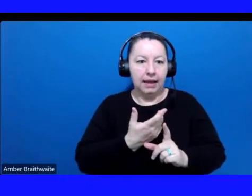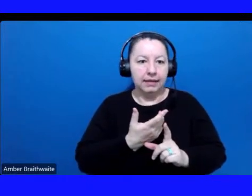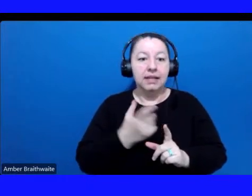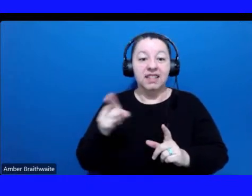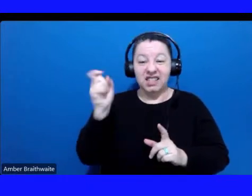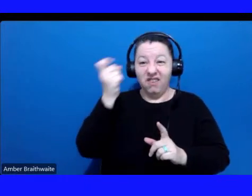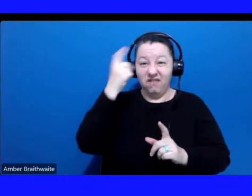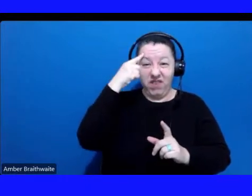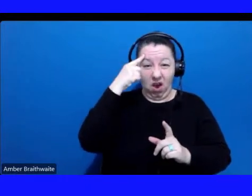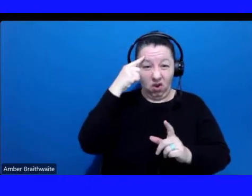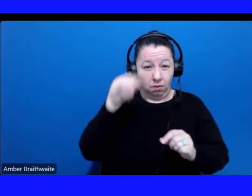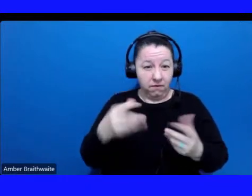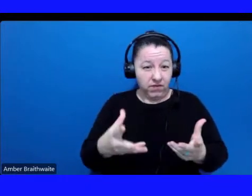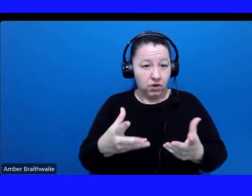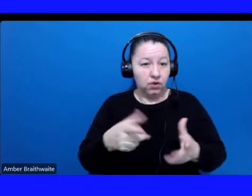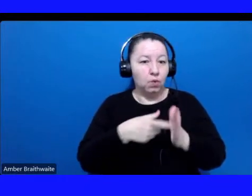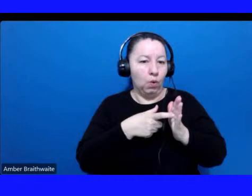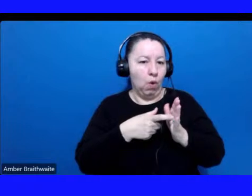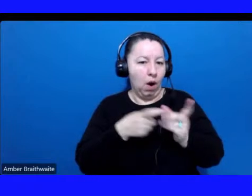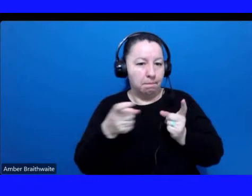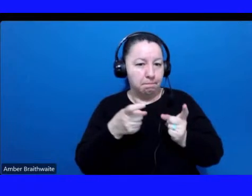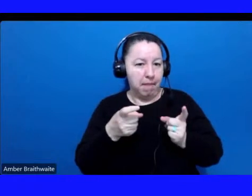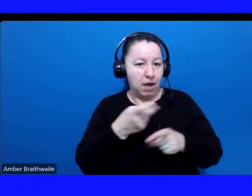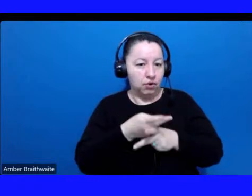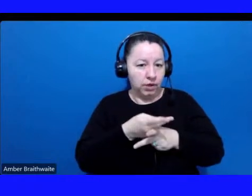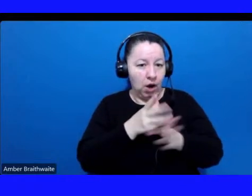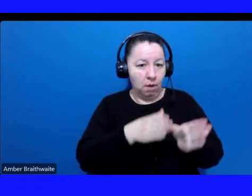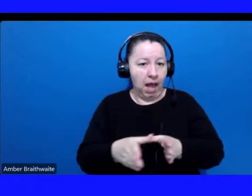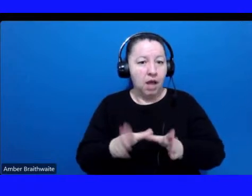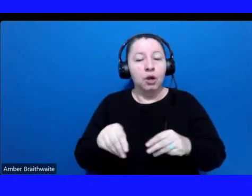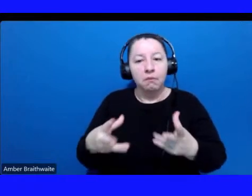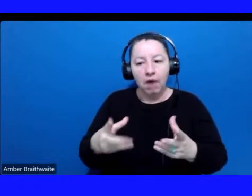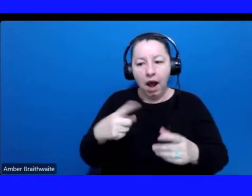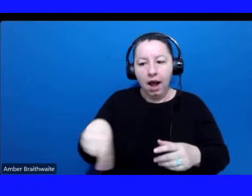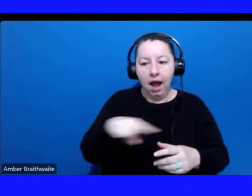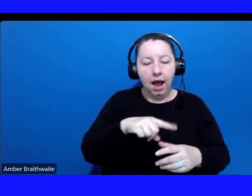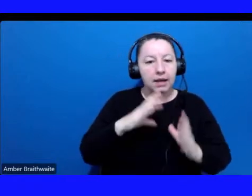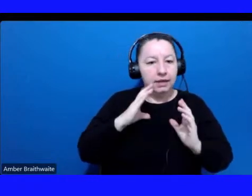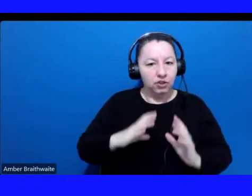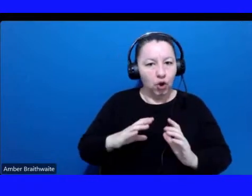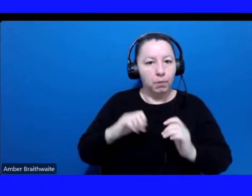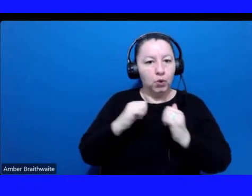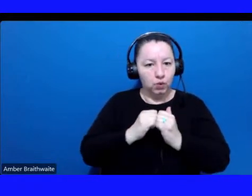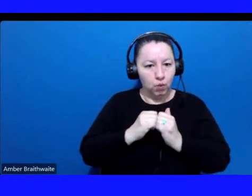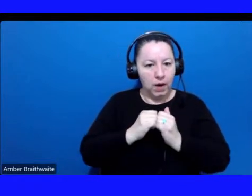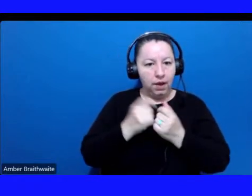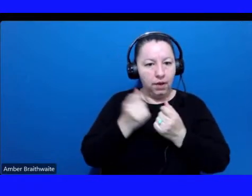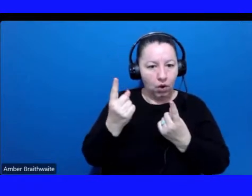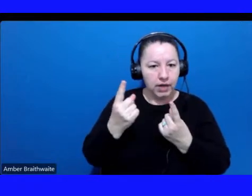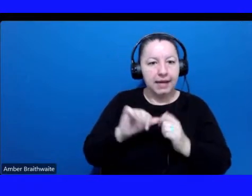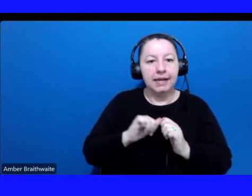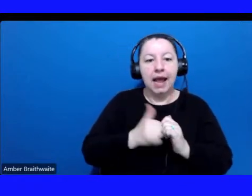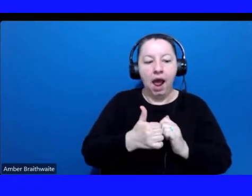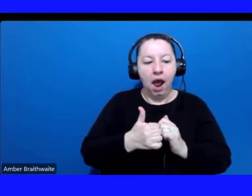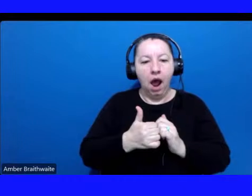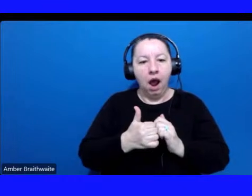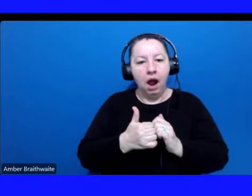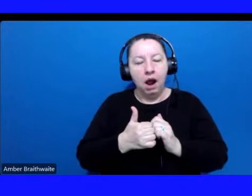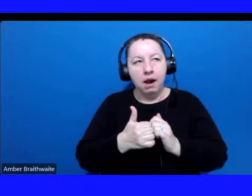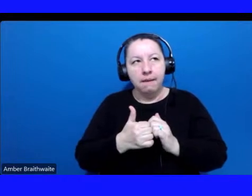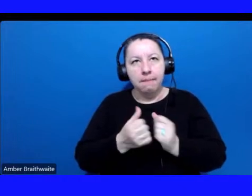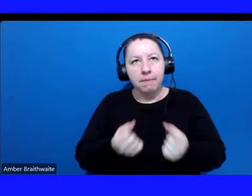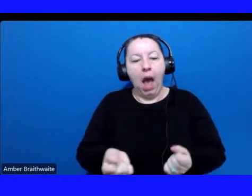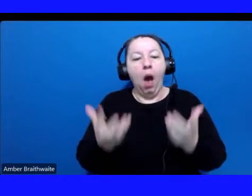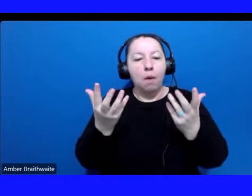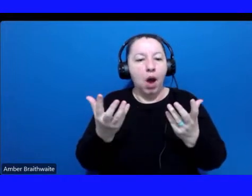services, so consumers can select the provider, but also select how much it's going to cost them in terms of